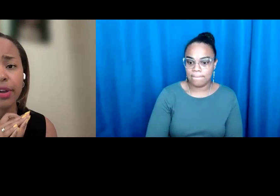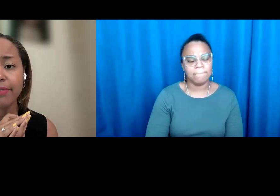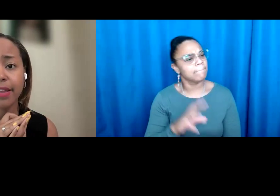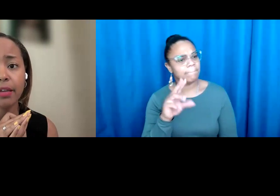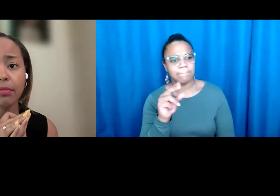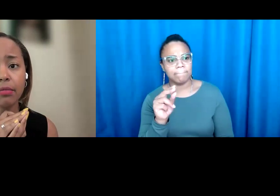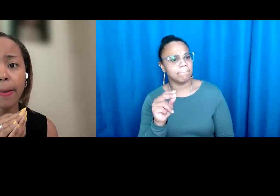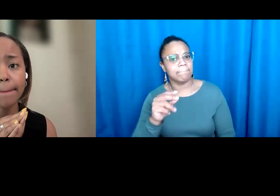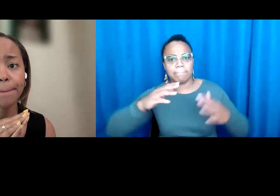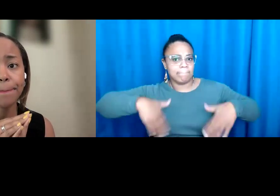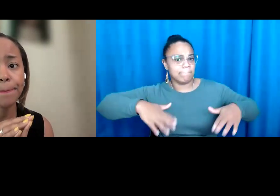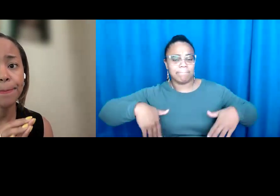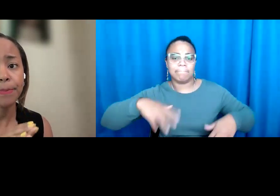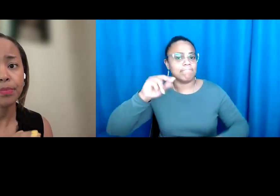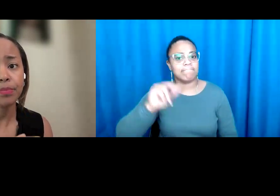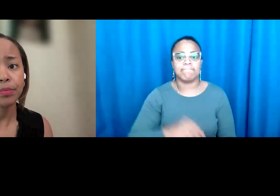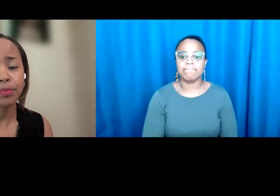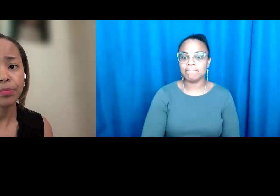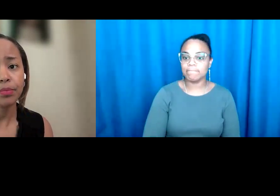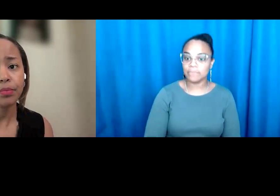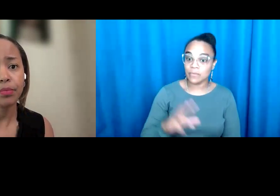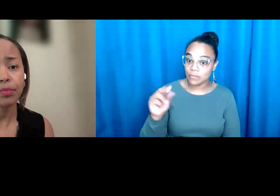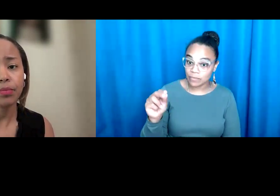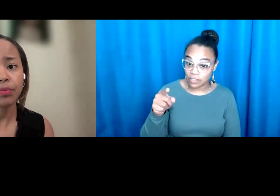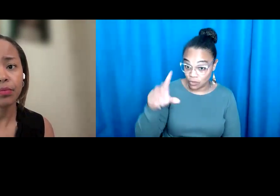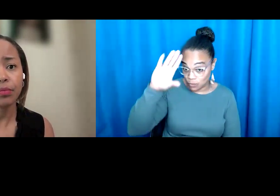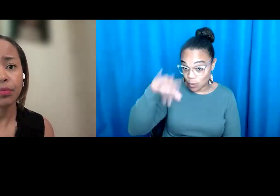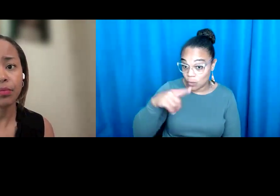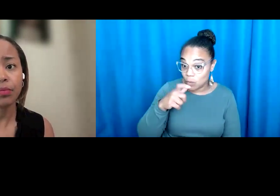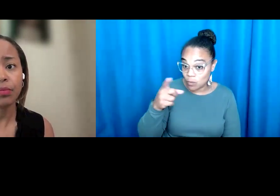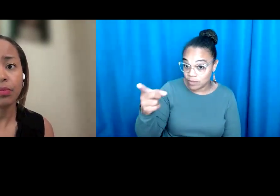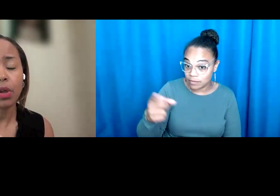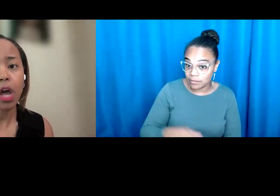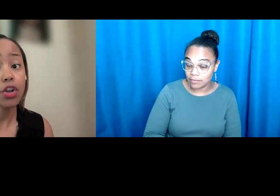No, not at this juncture. I have not. No. Did you even know about them?